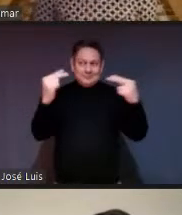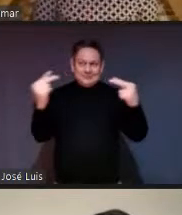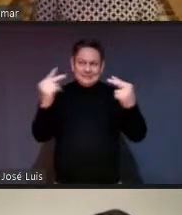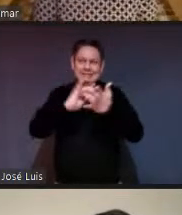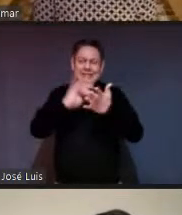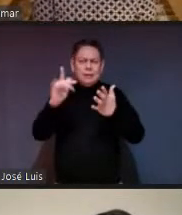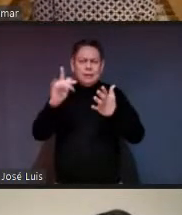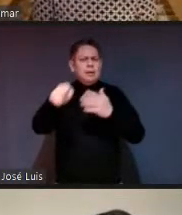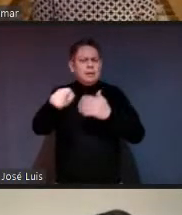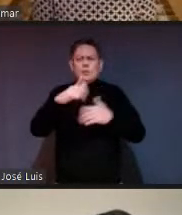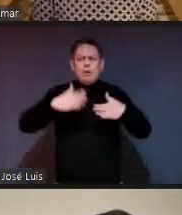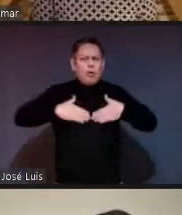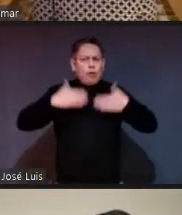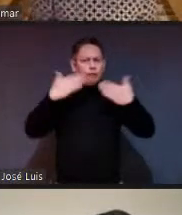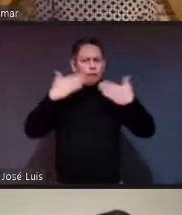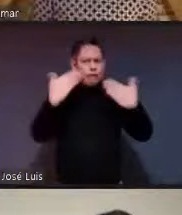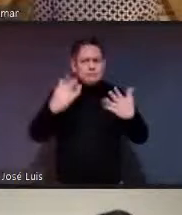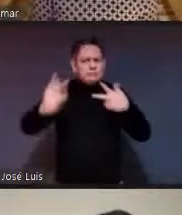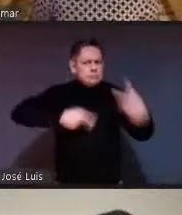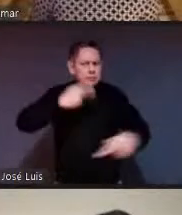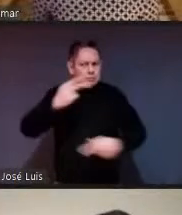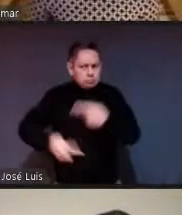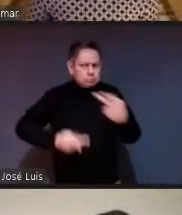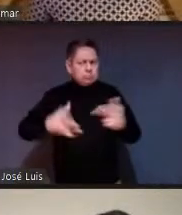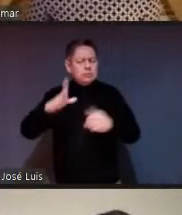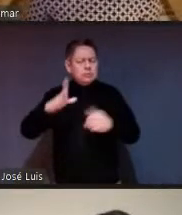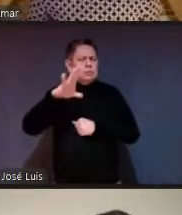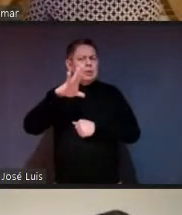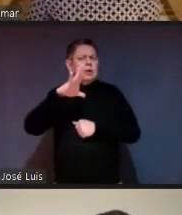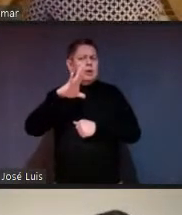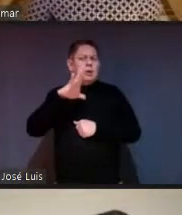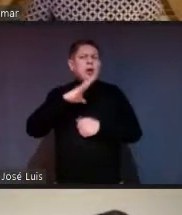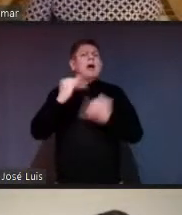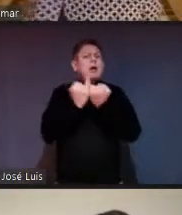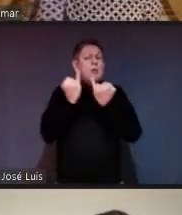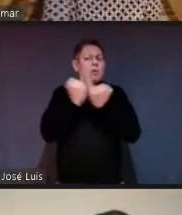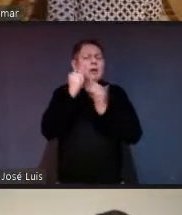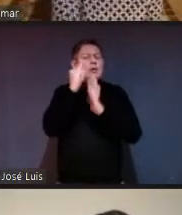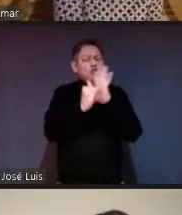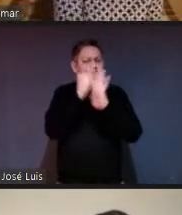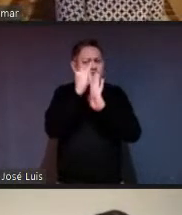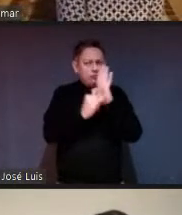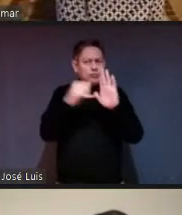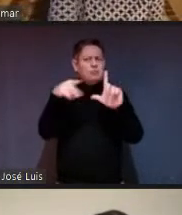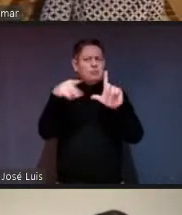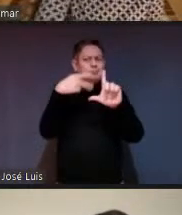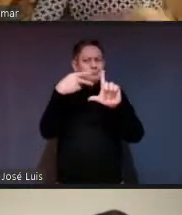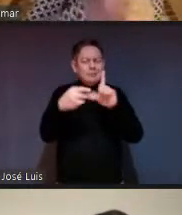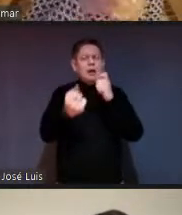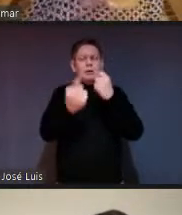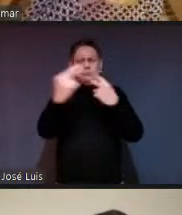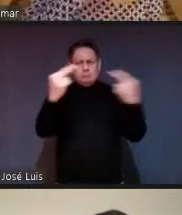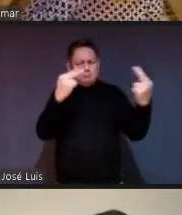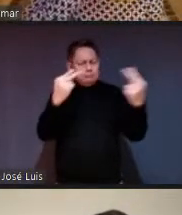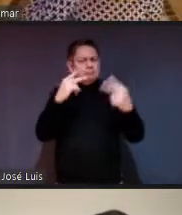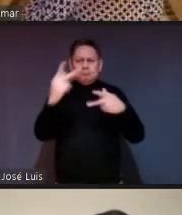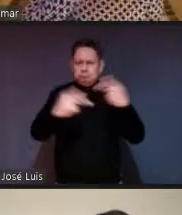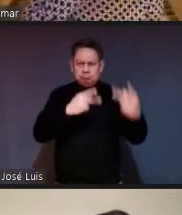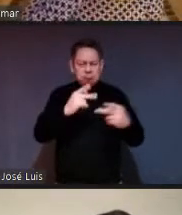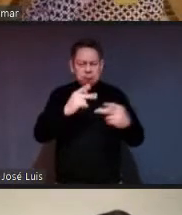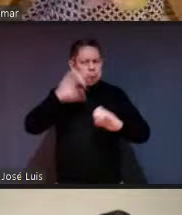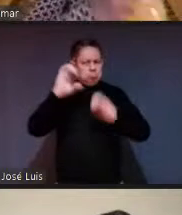are following us via Zoom. Please feel free to send us your questions through the Q&A